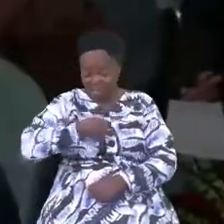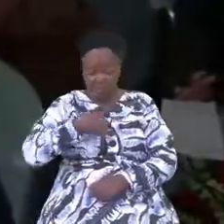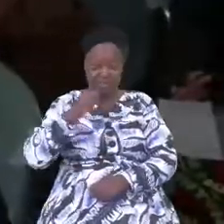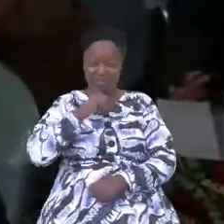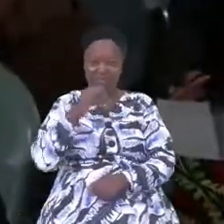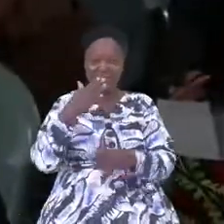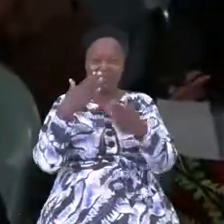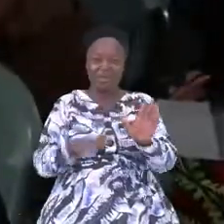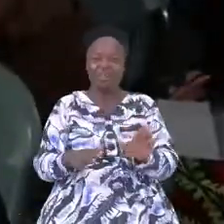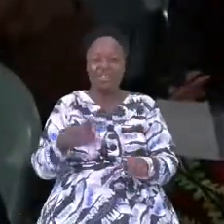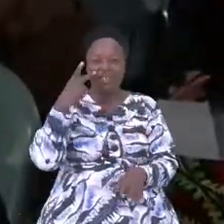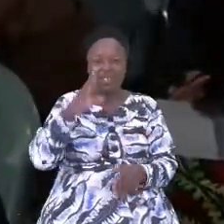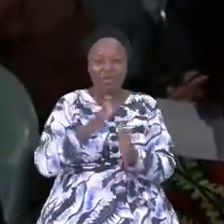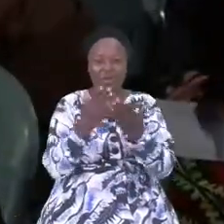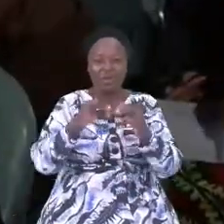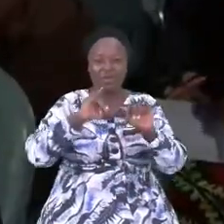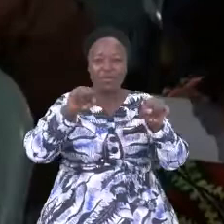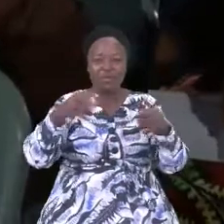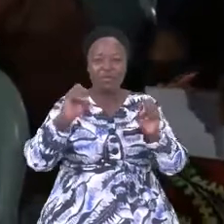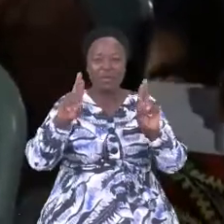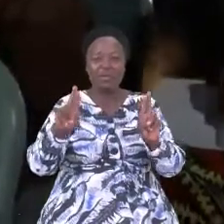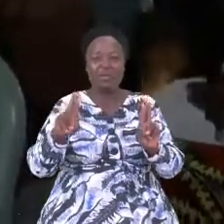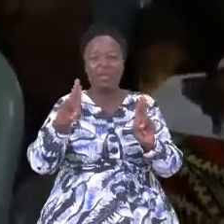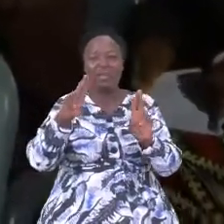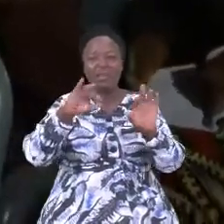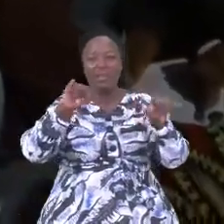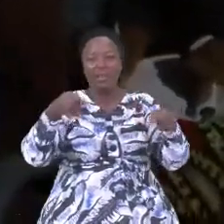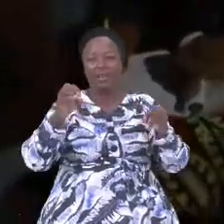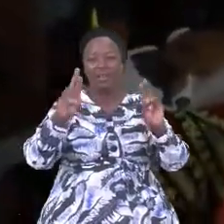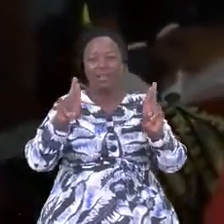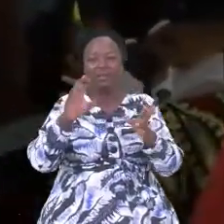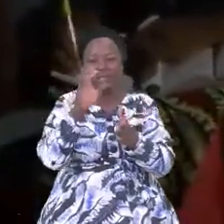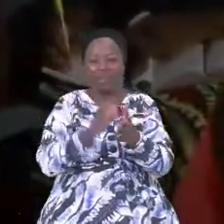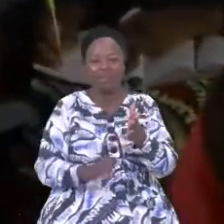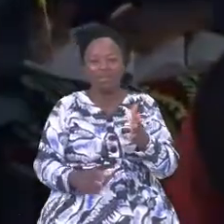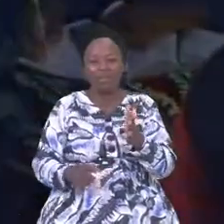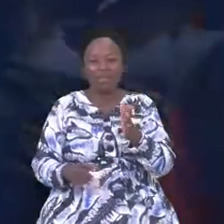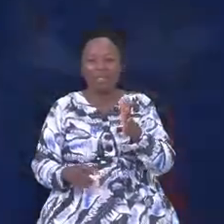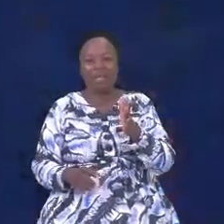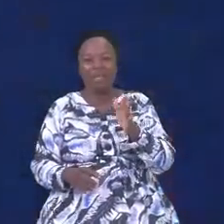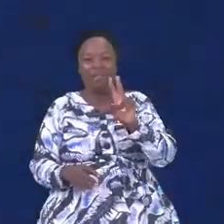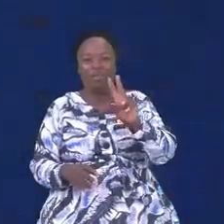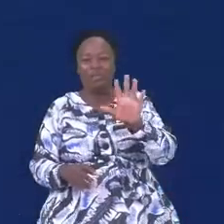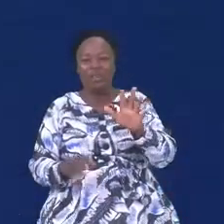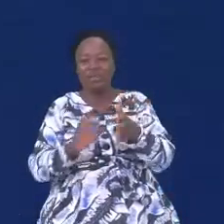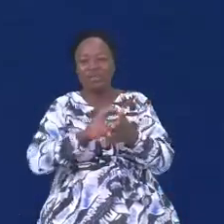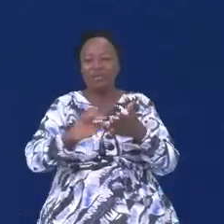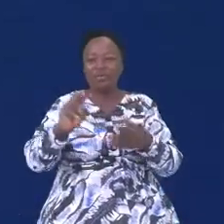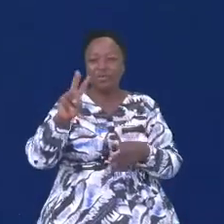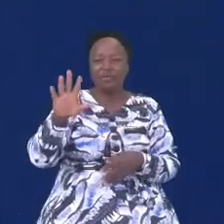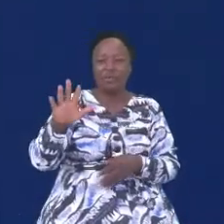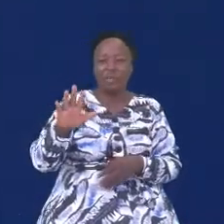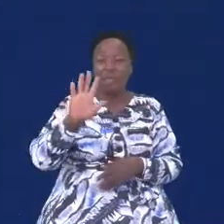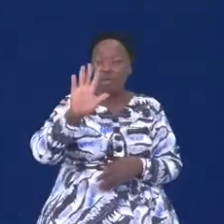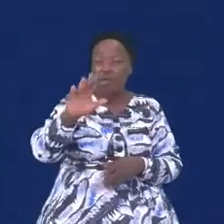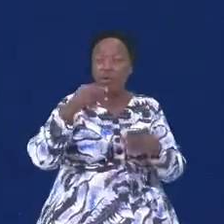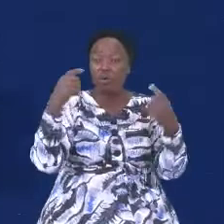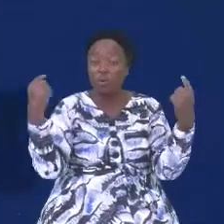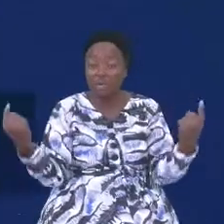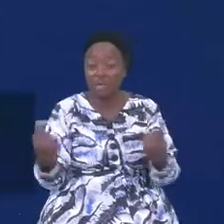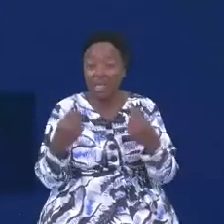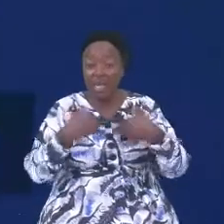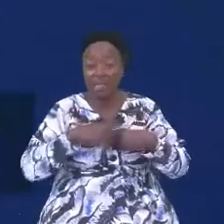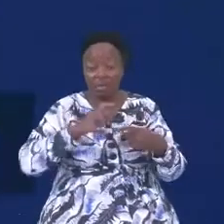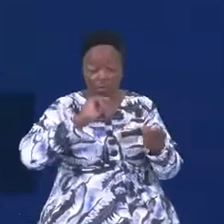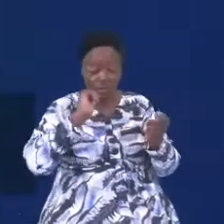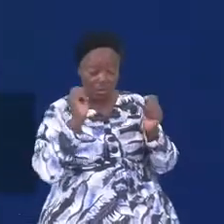at Jeremiah chapter 5, verse 25. In Jeremiah 5, verse 25, your iniquities have